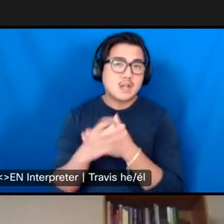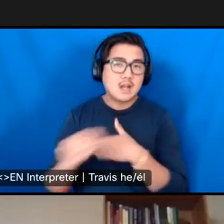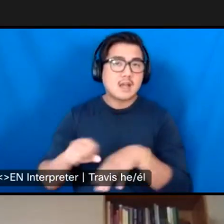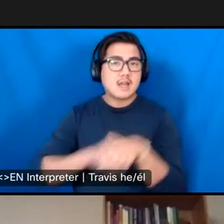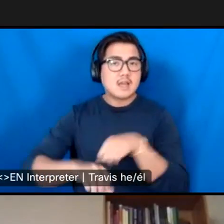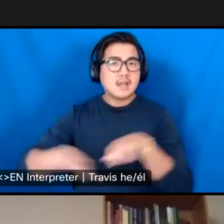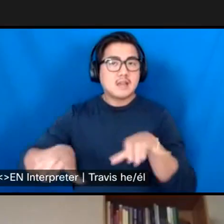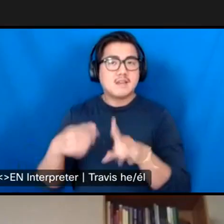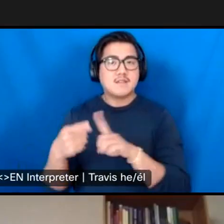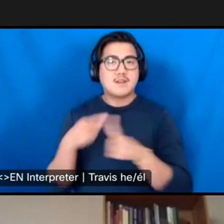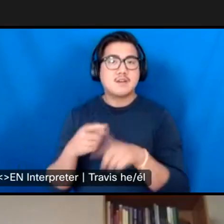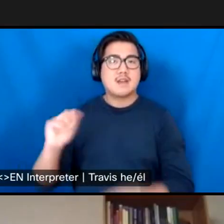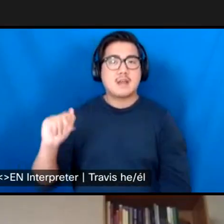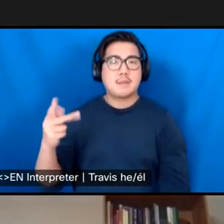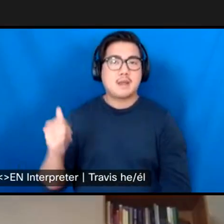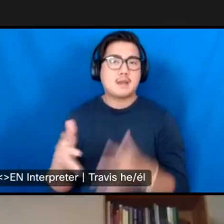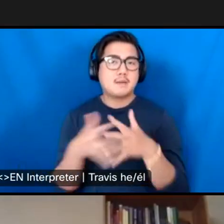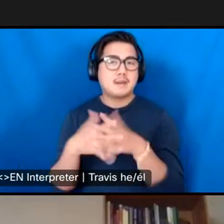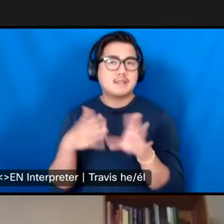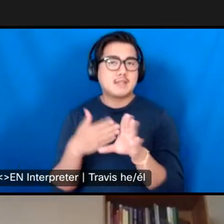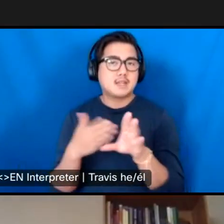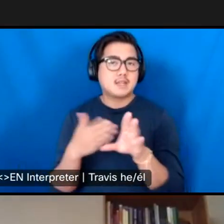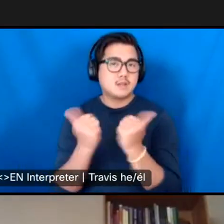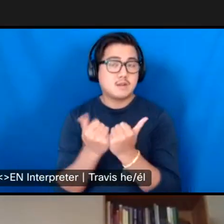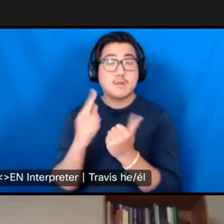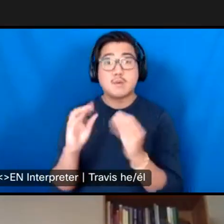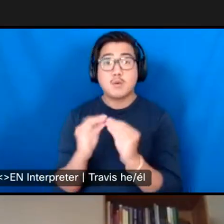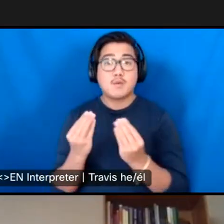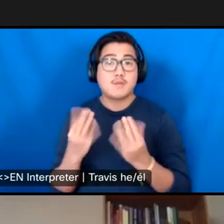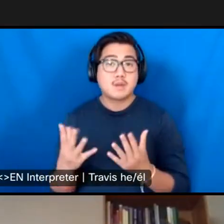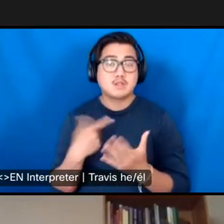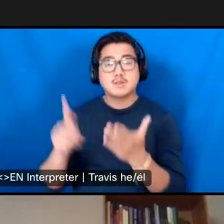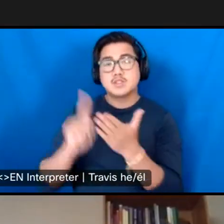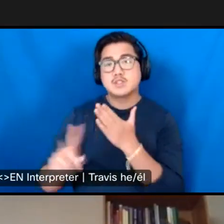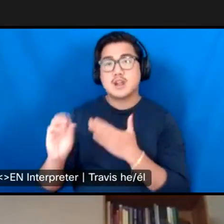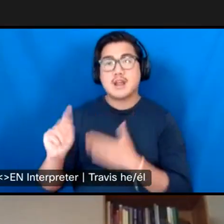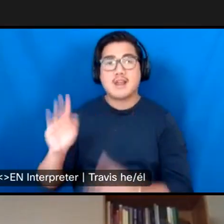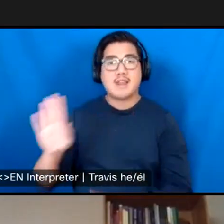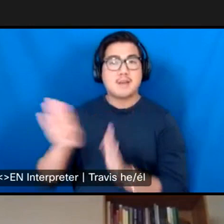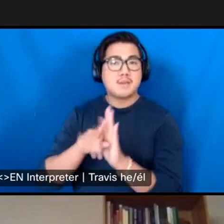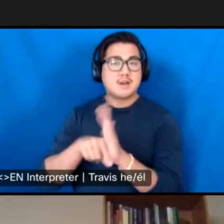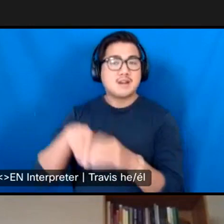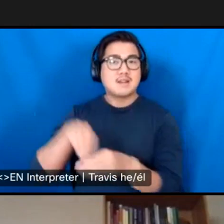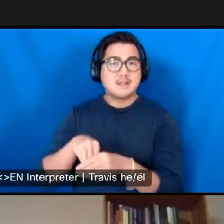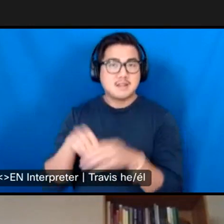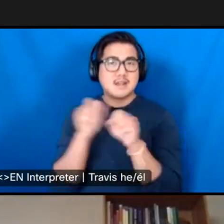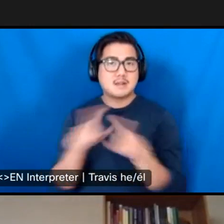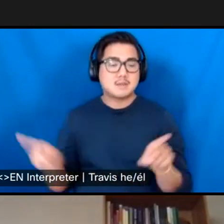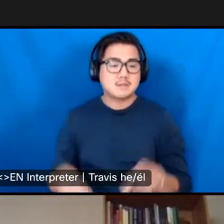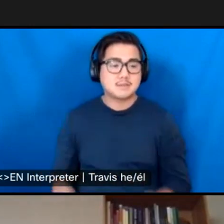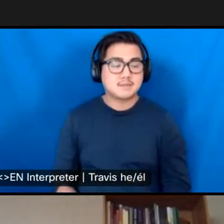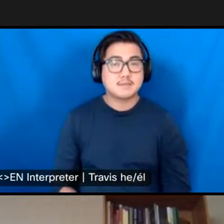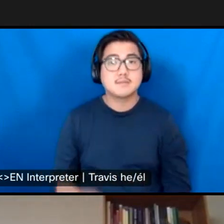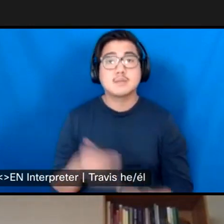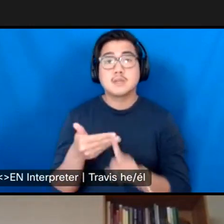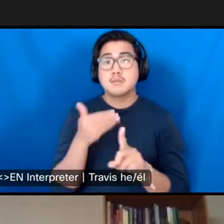the American Psychological Association. For more information, please check out their bios in the webinar announcement. Before